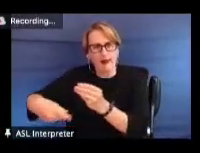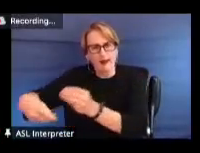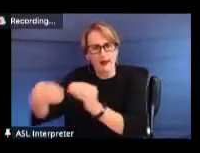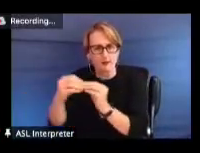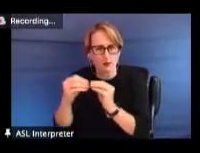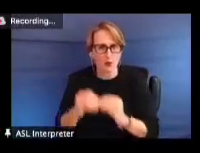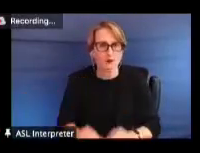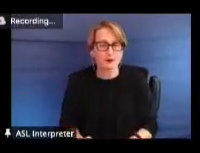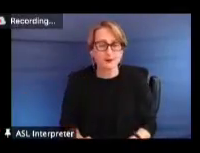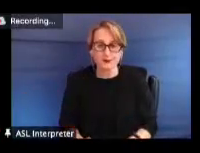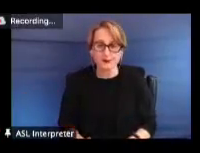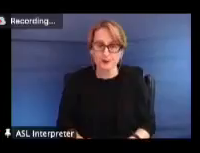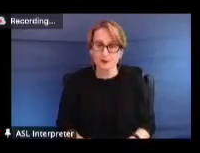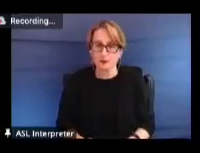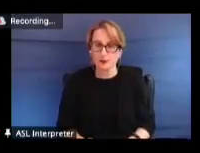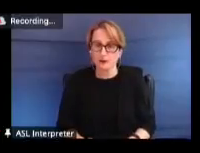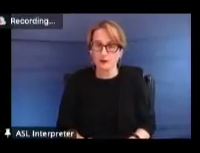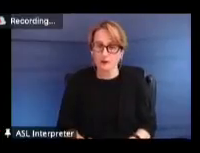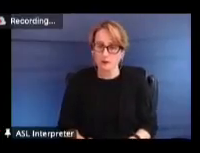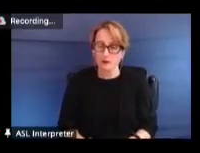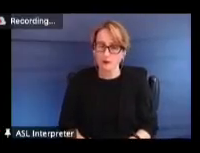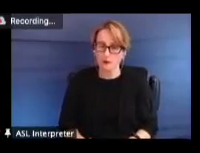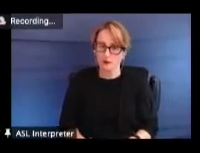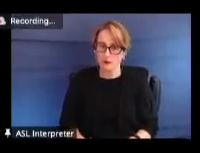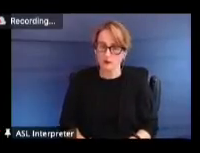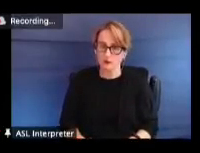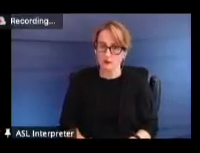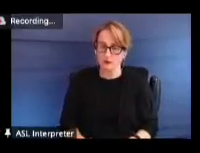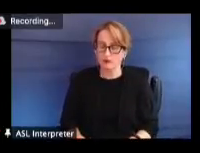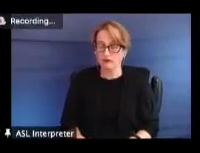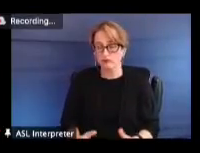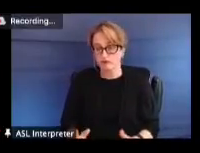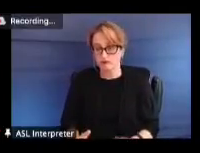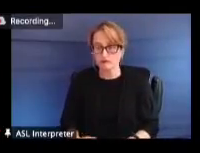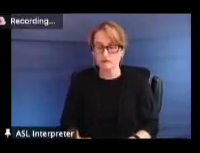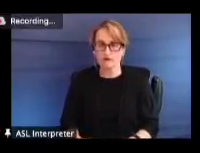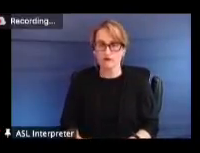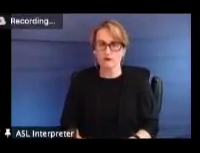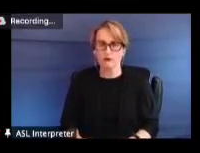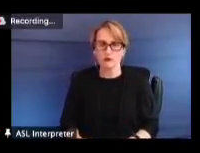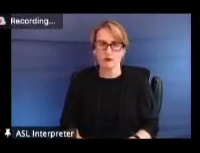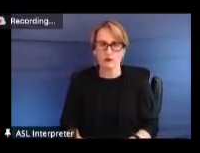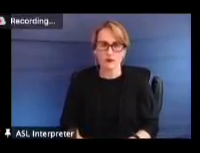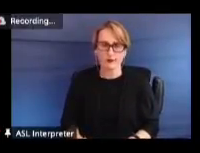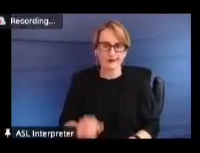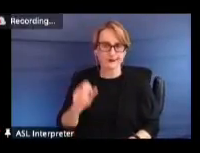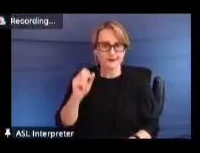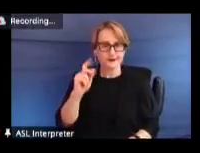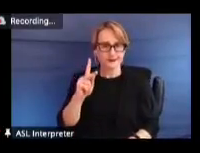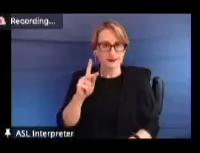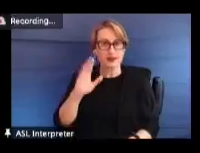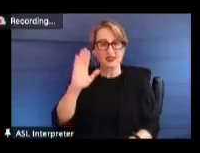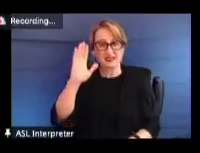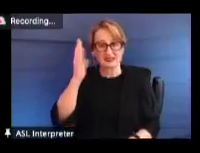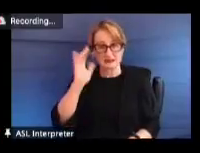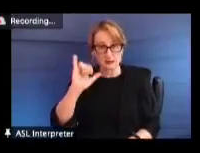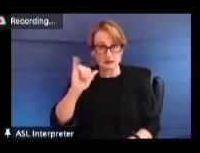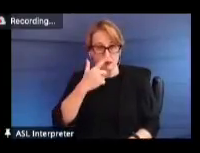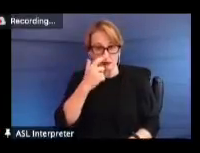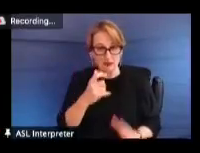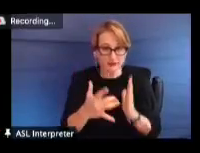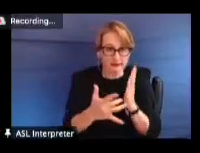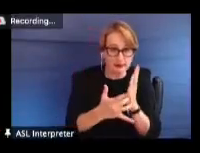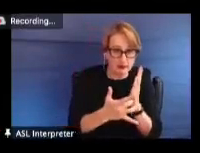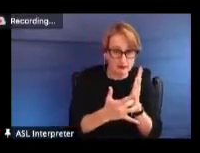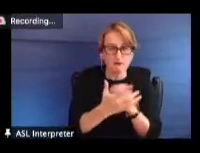Okay, so it looks like at this point, based on our technological and contracting